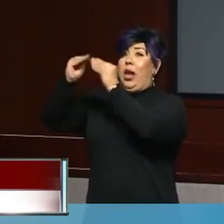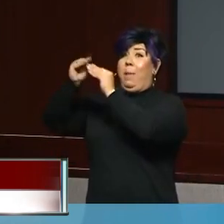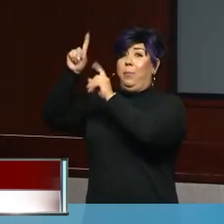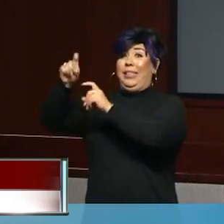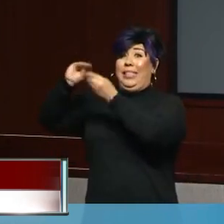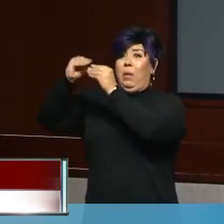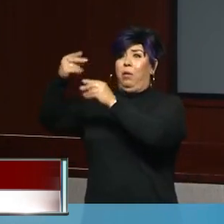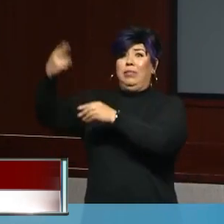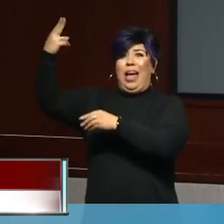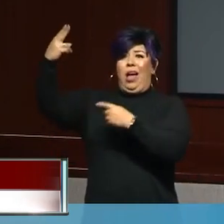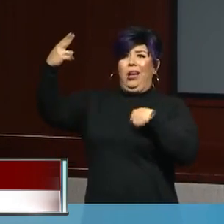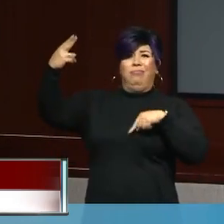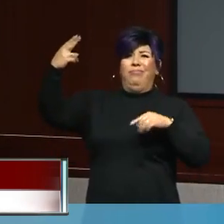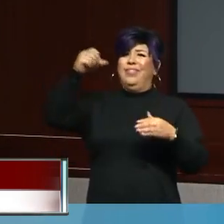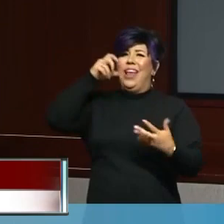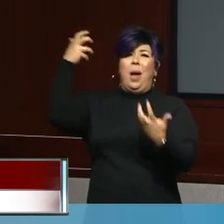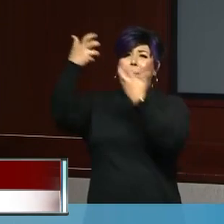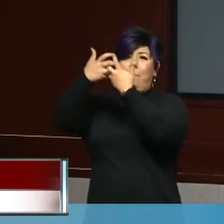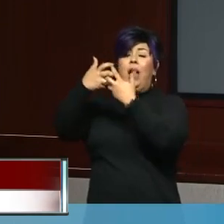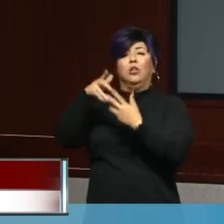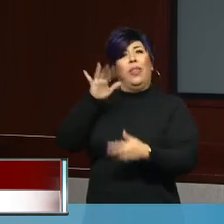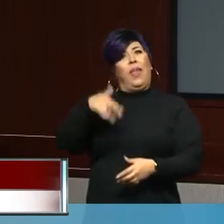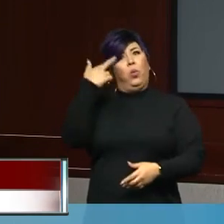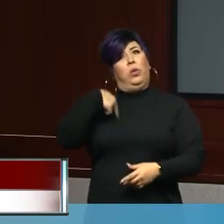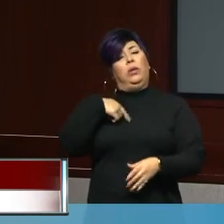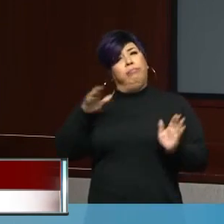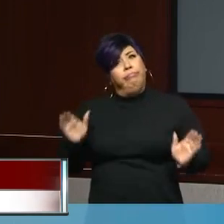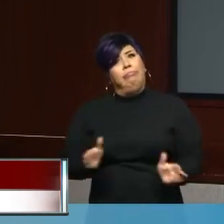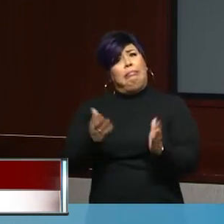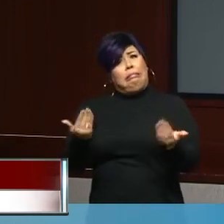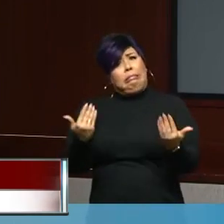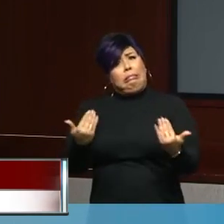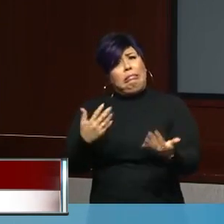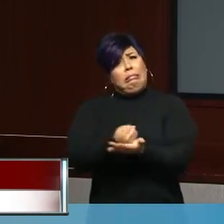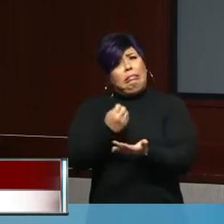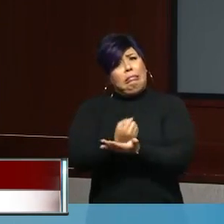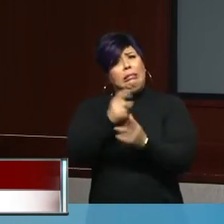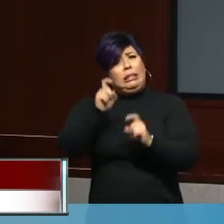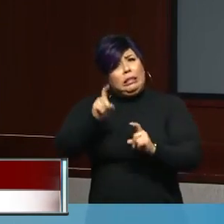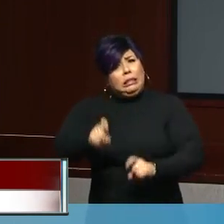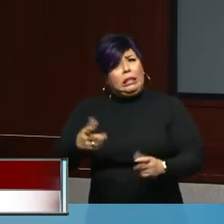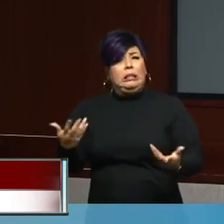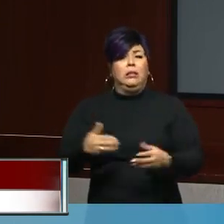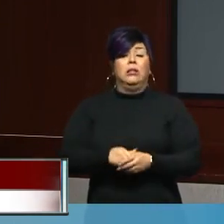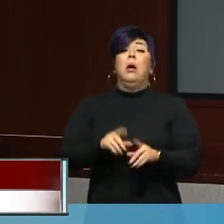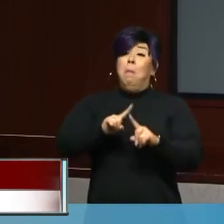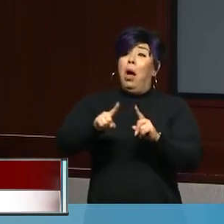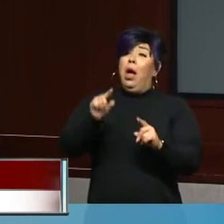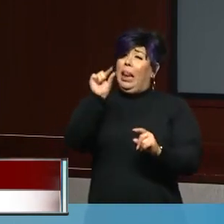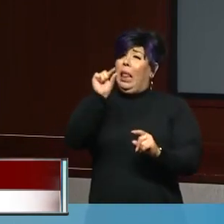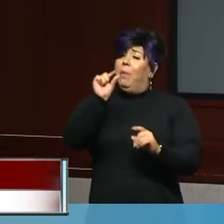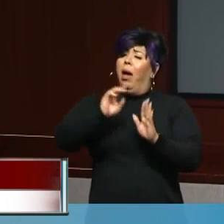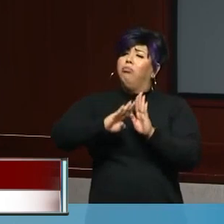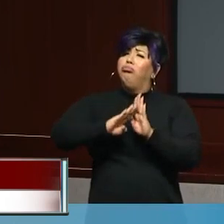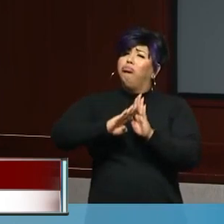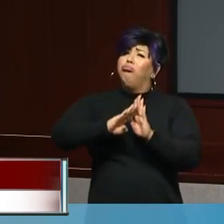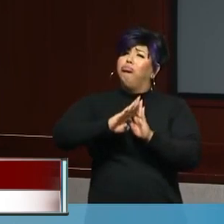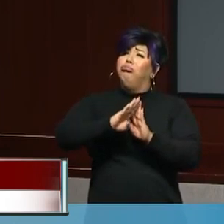us continue to talk about encouraging those to get tested. So it is going